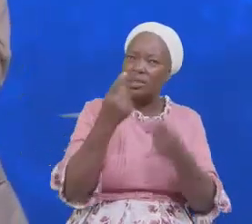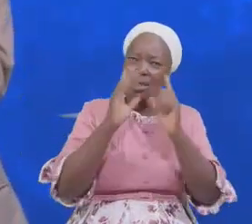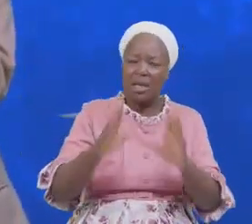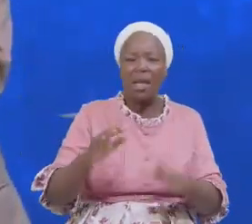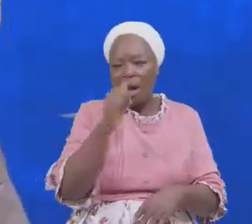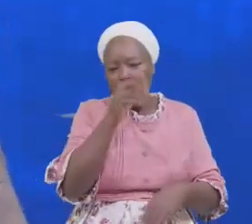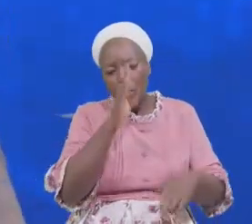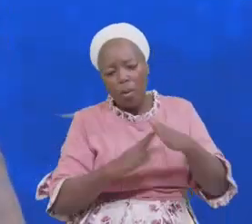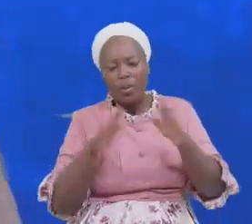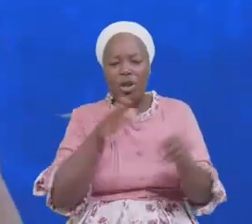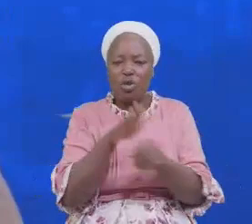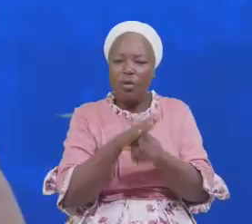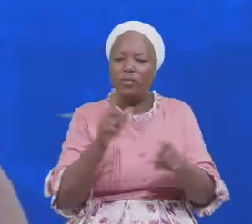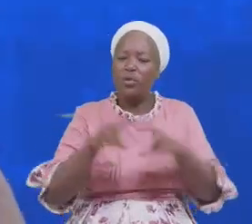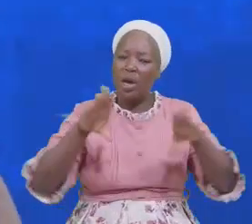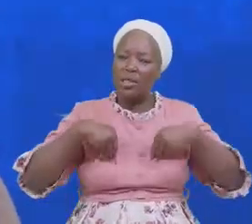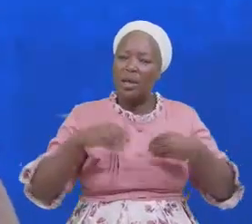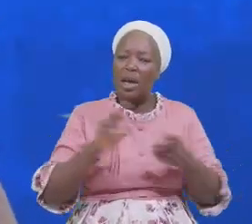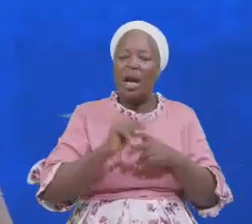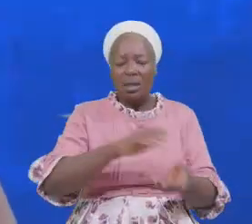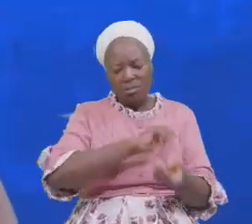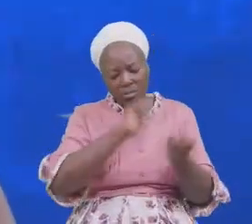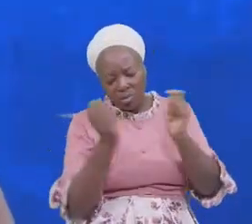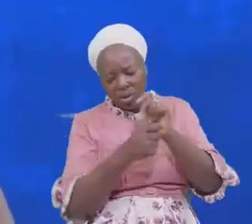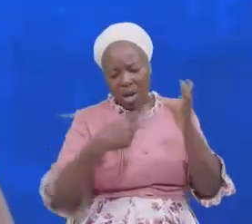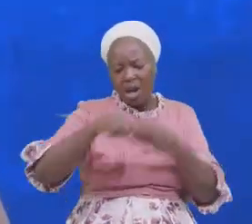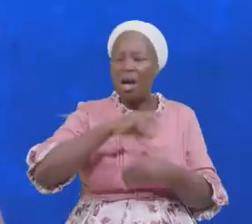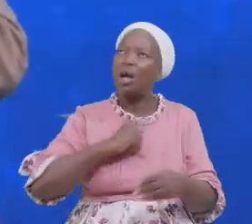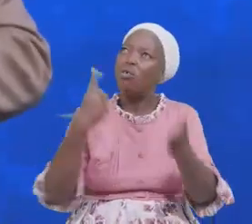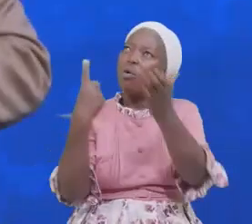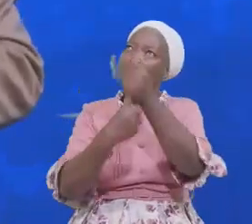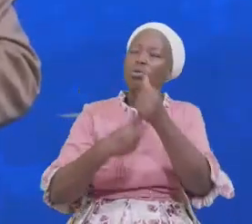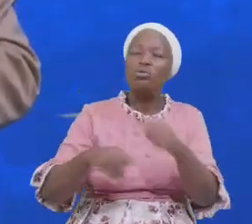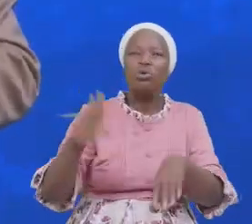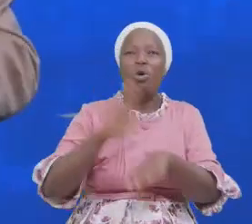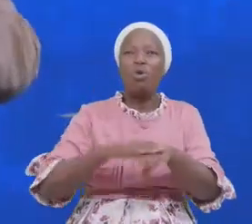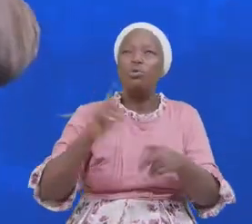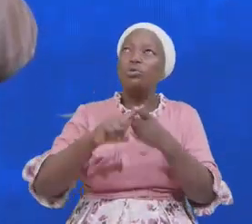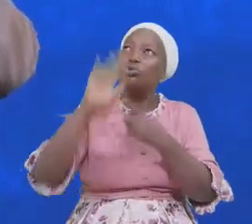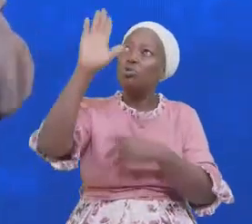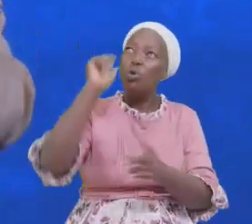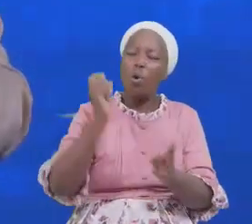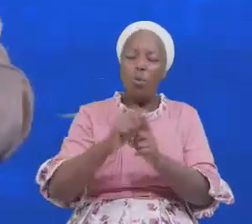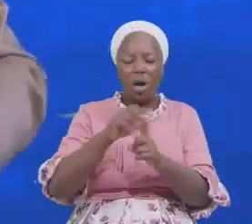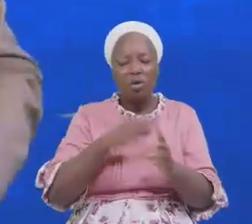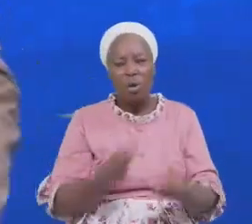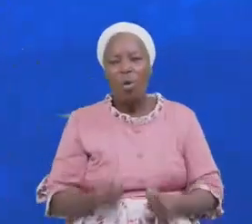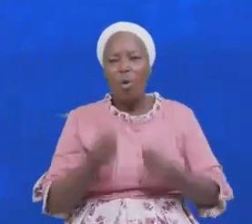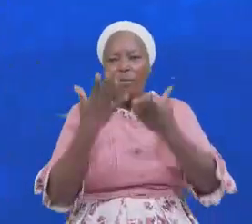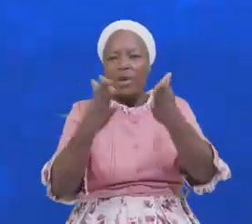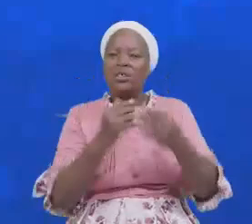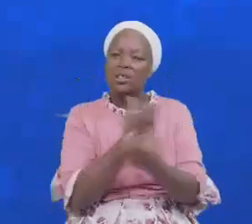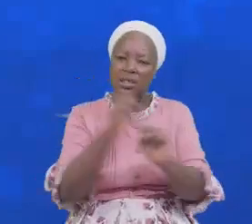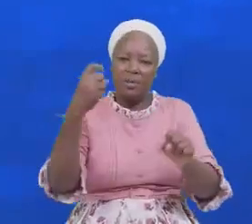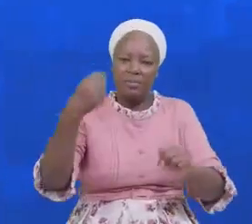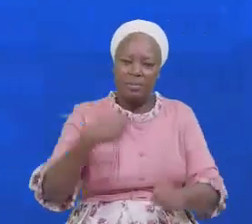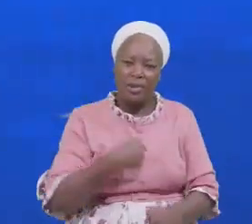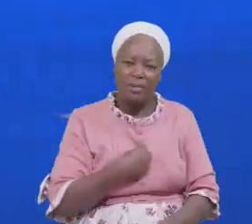I repent. I turn around. I hold on to your offer. Save me.